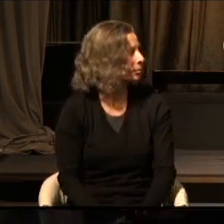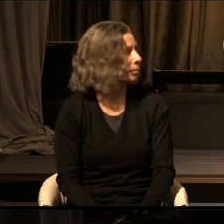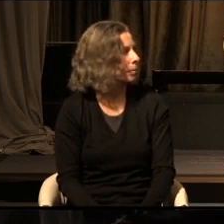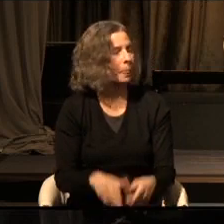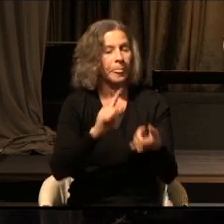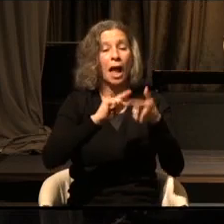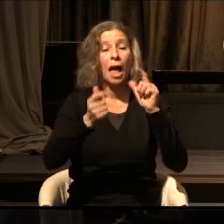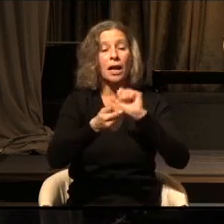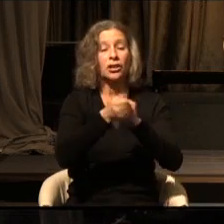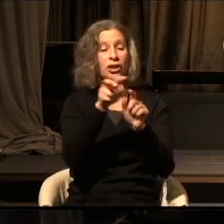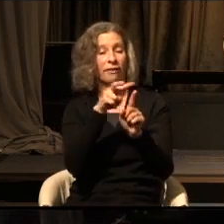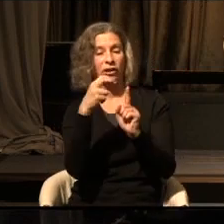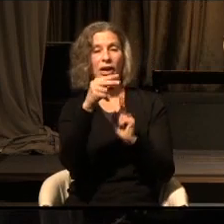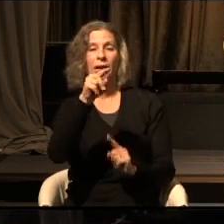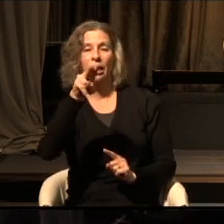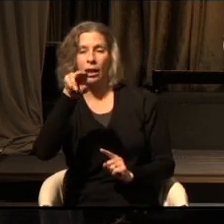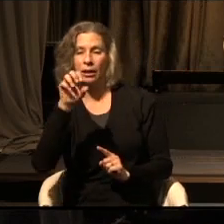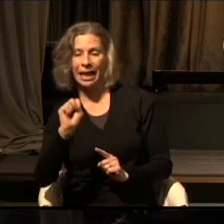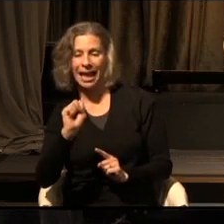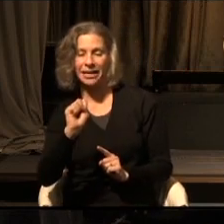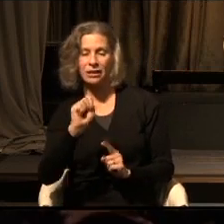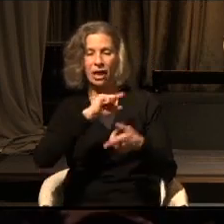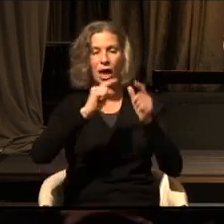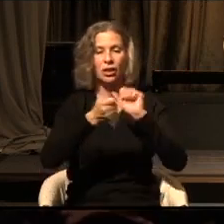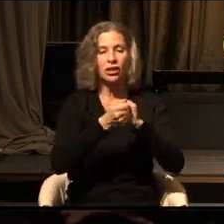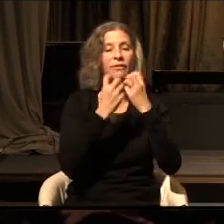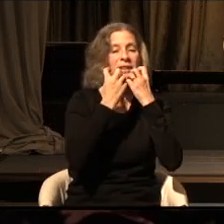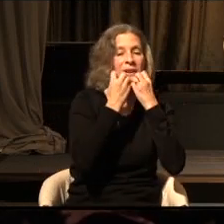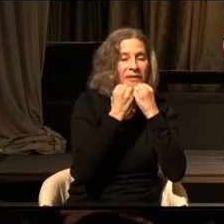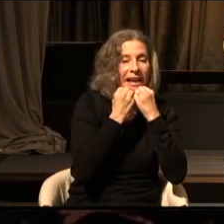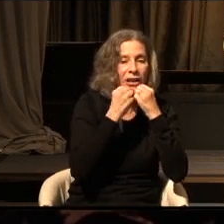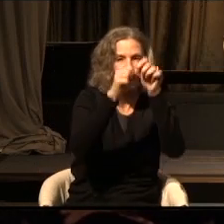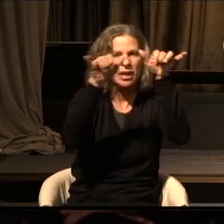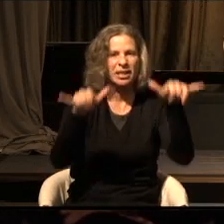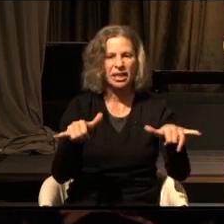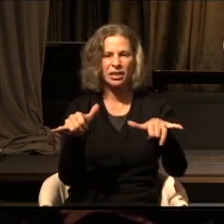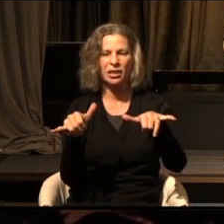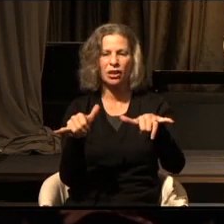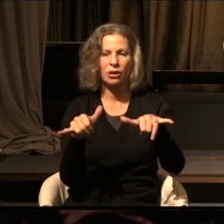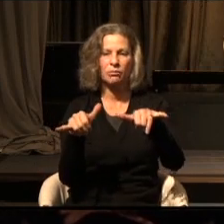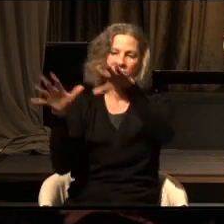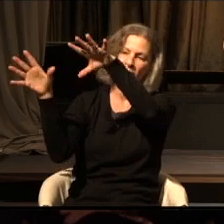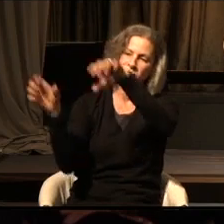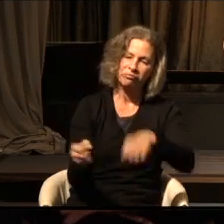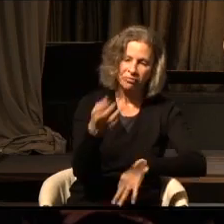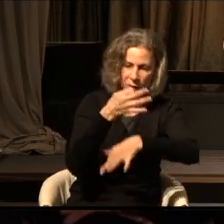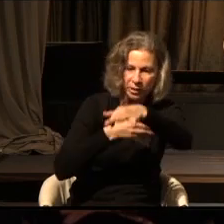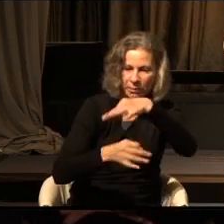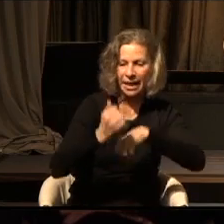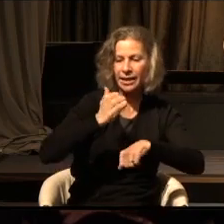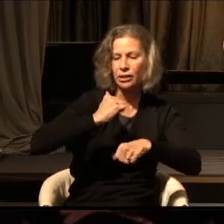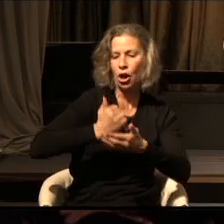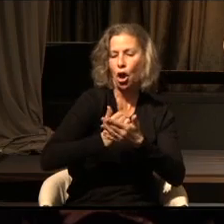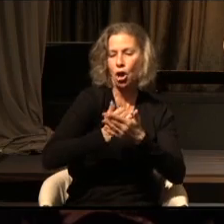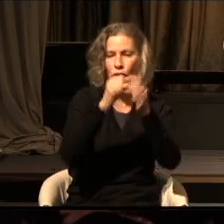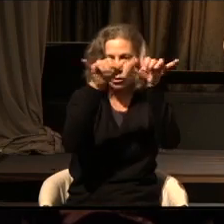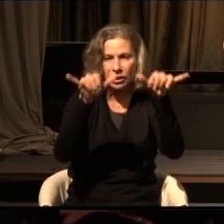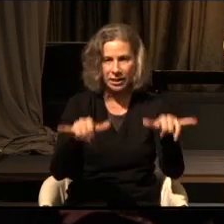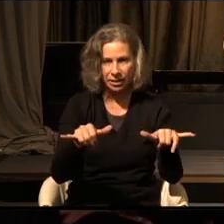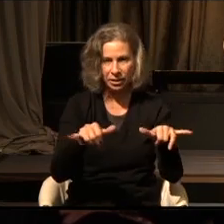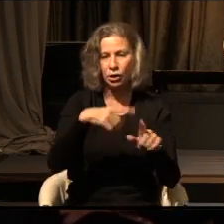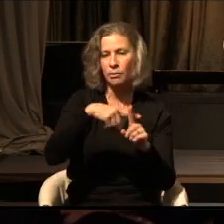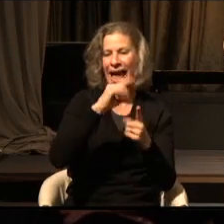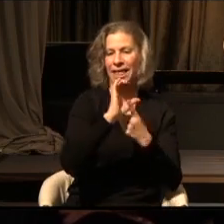Shifting the lens, shifting the values, shifting the systems that we elevate, the people that we employ, and shifting what we yield in the culture